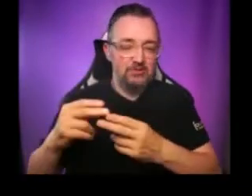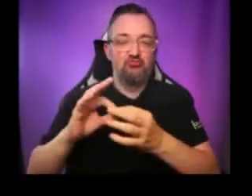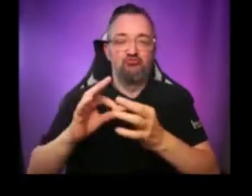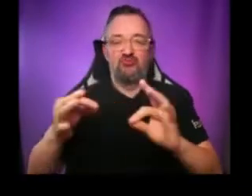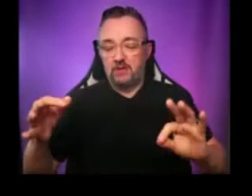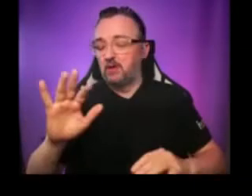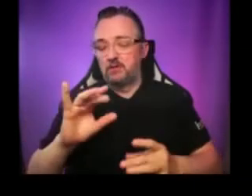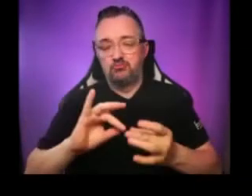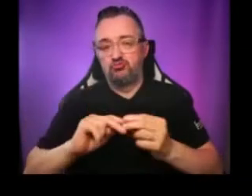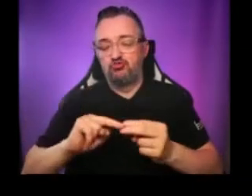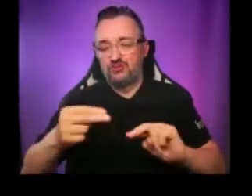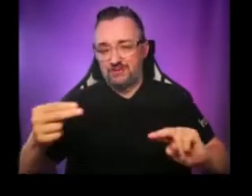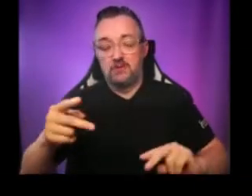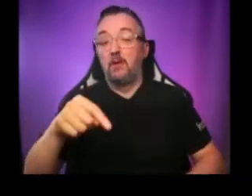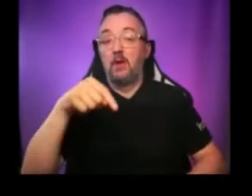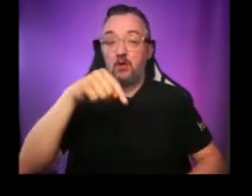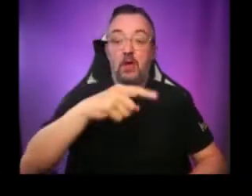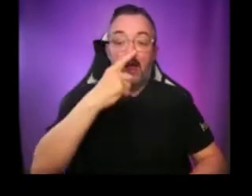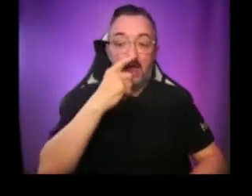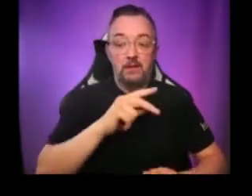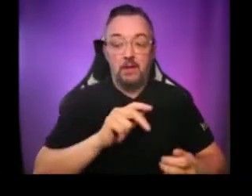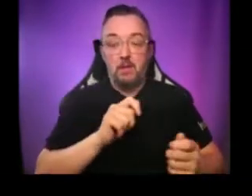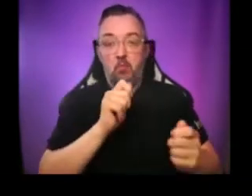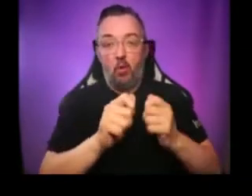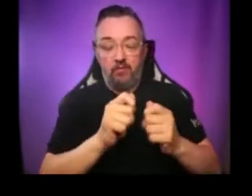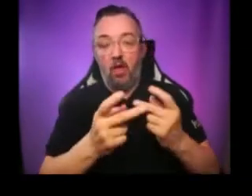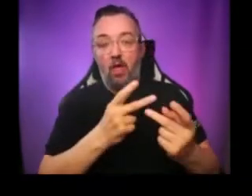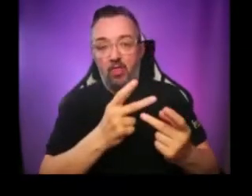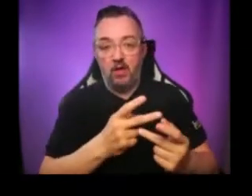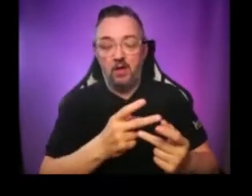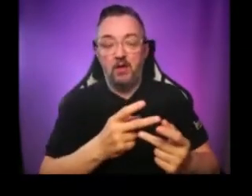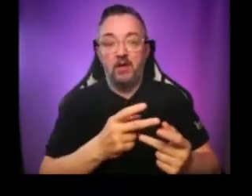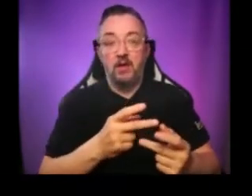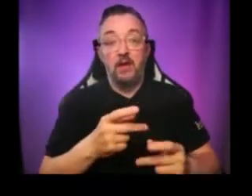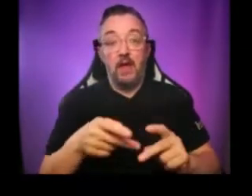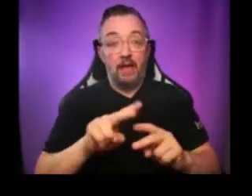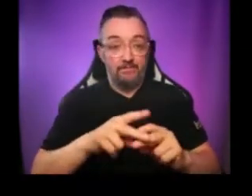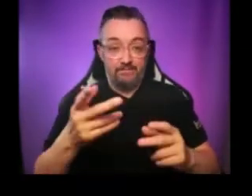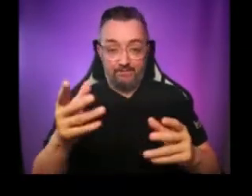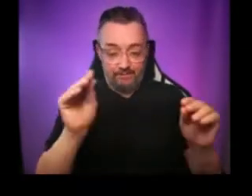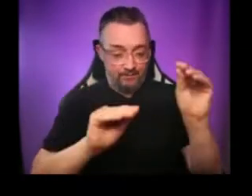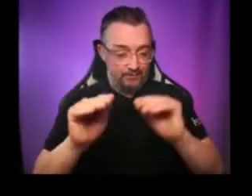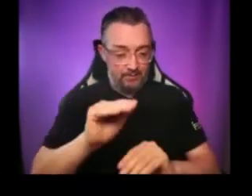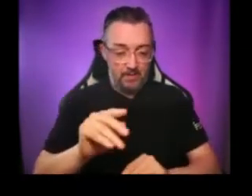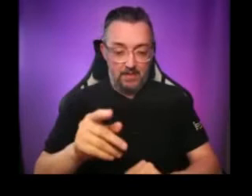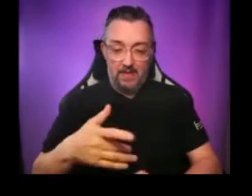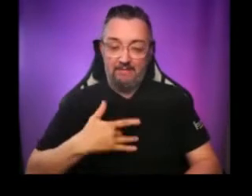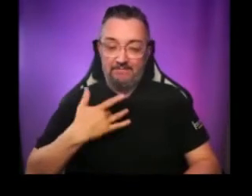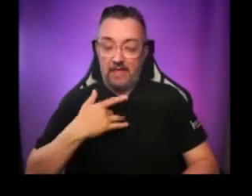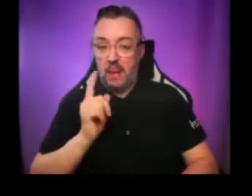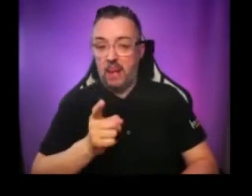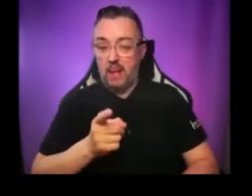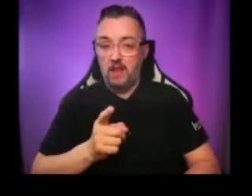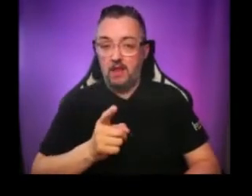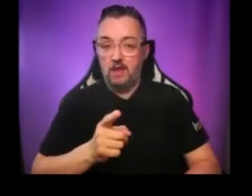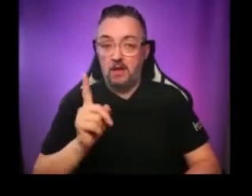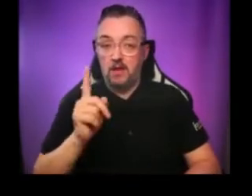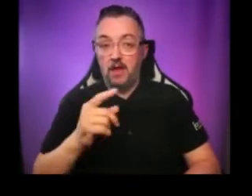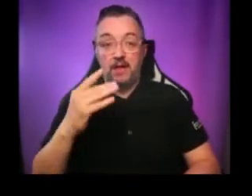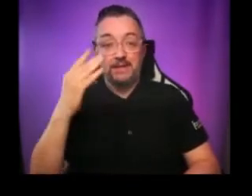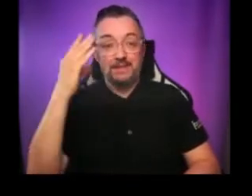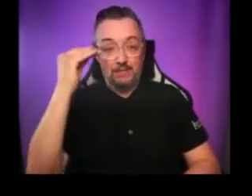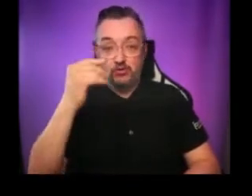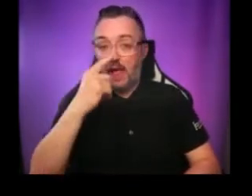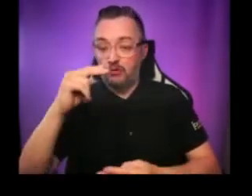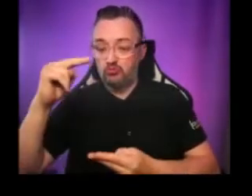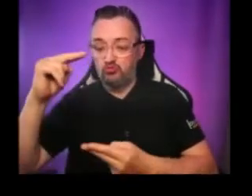in principle can be modified to reduce our risk. And if added together, the authors of the study conclude that the incidence of dementia could be